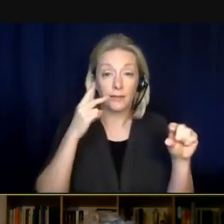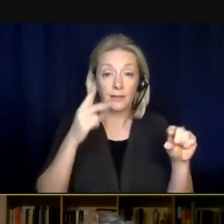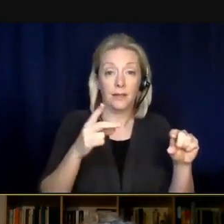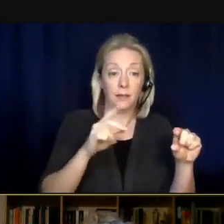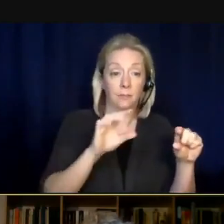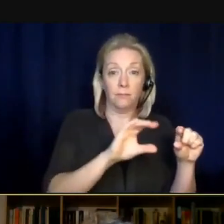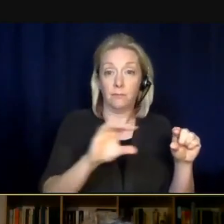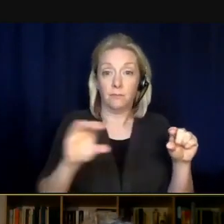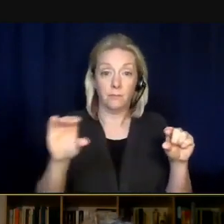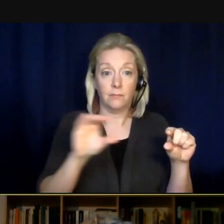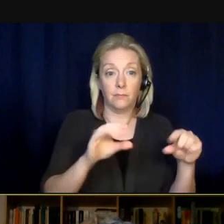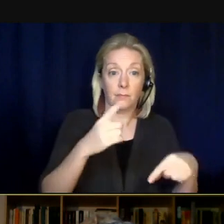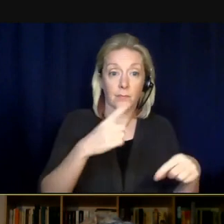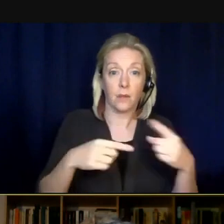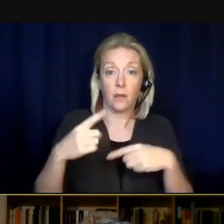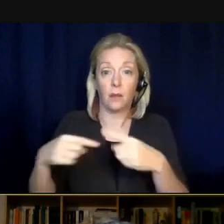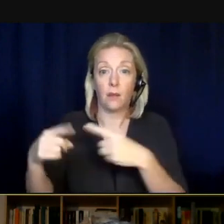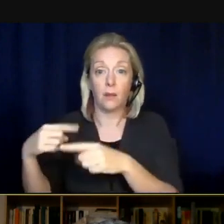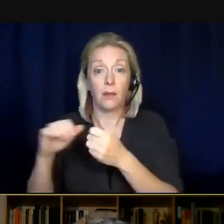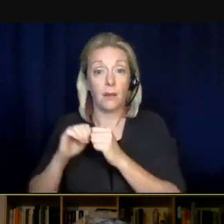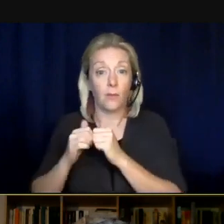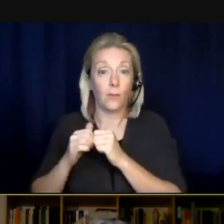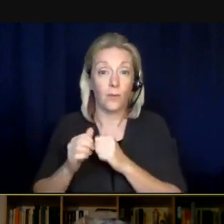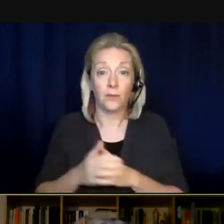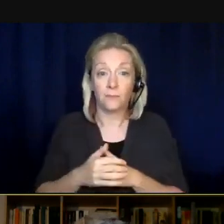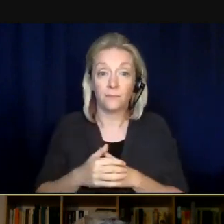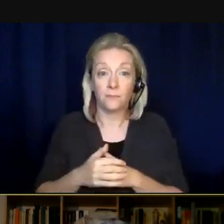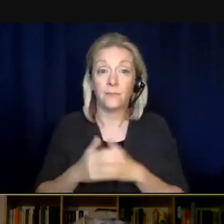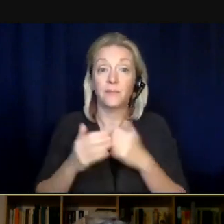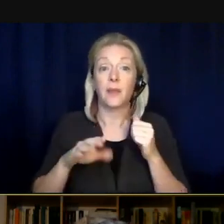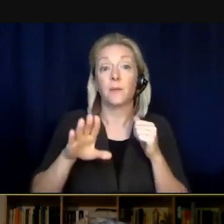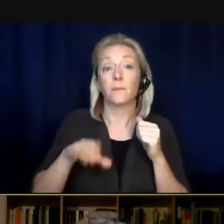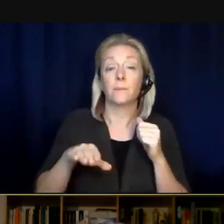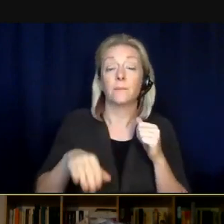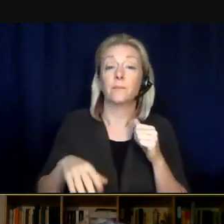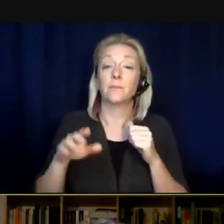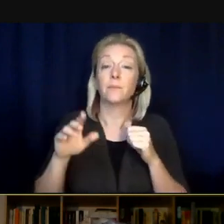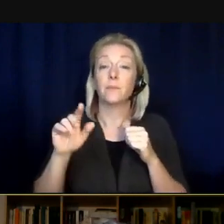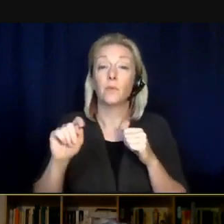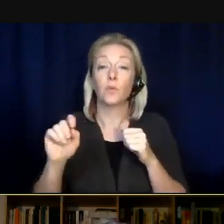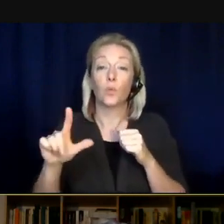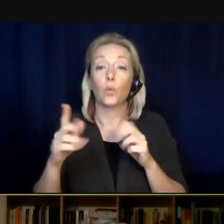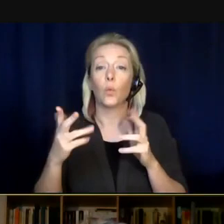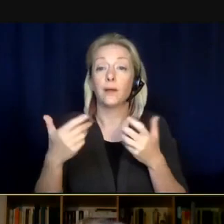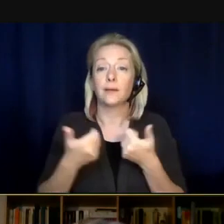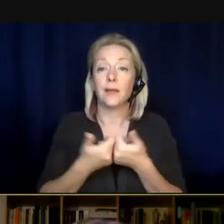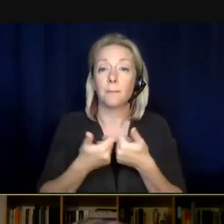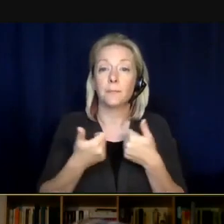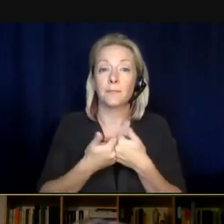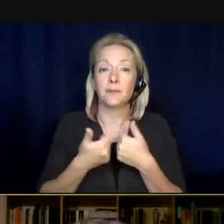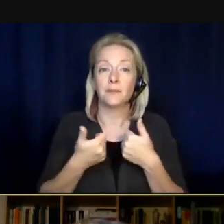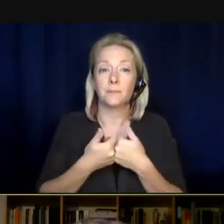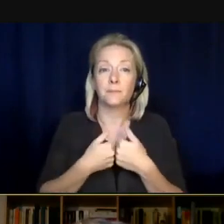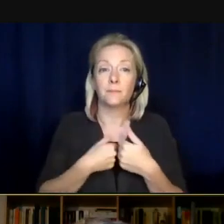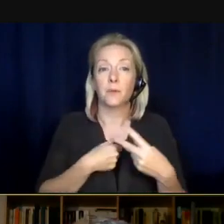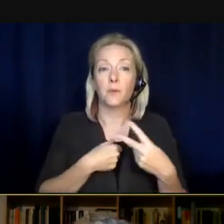And the next one I want to show you is here, games. So we have two games